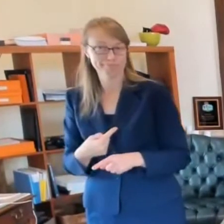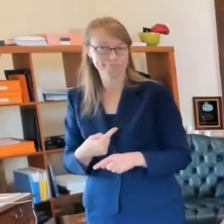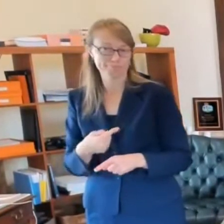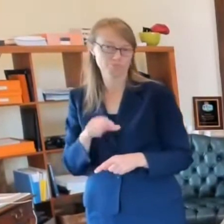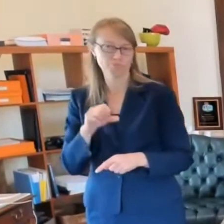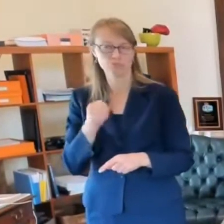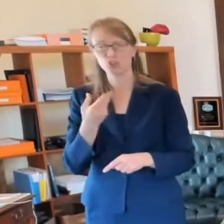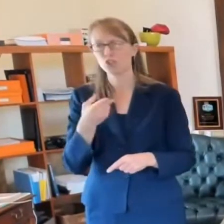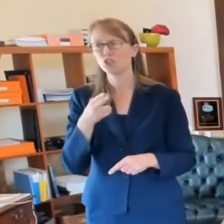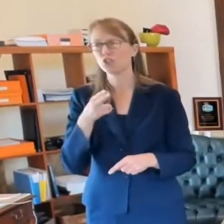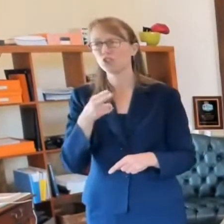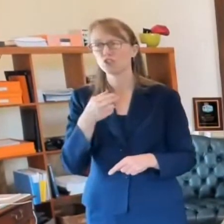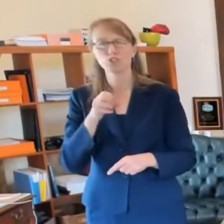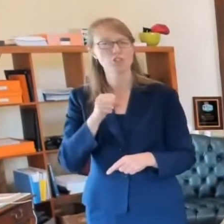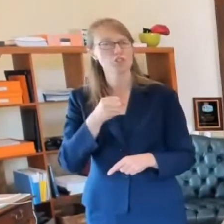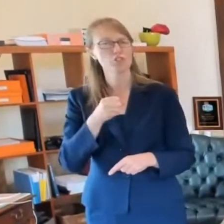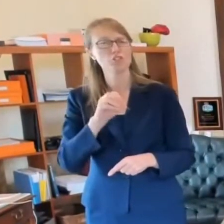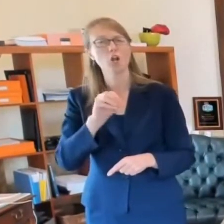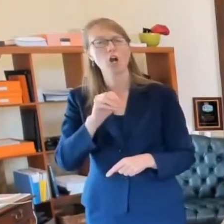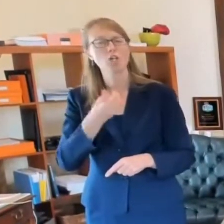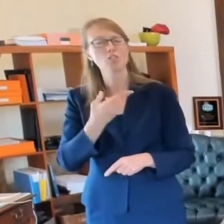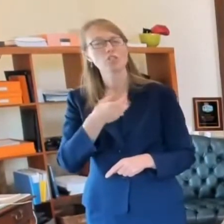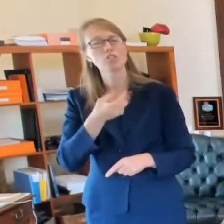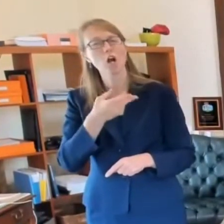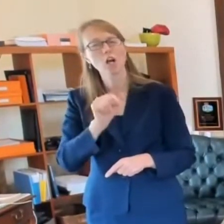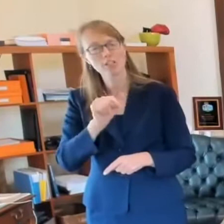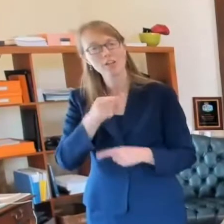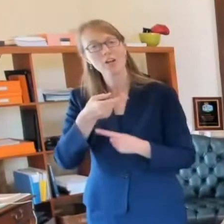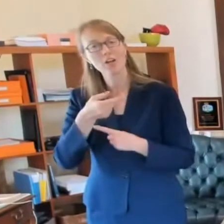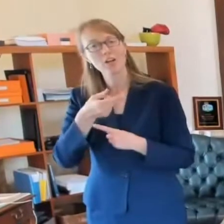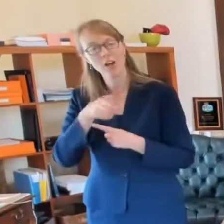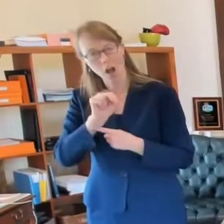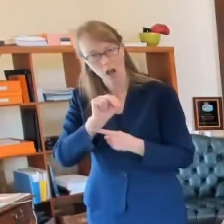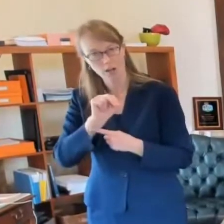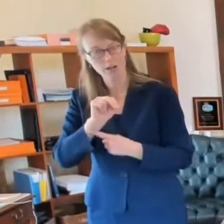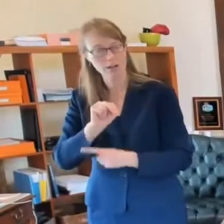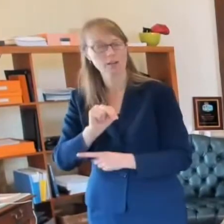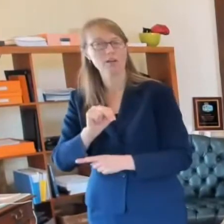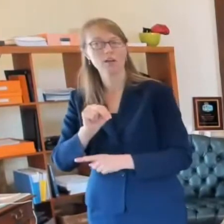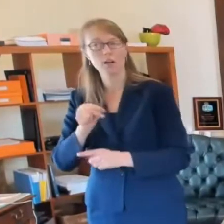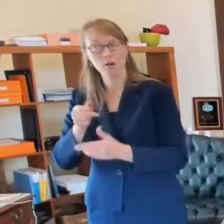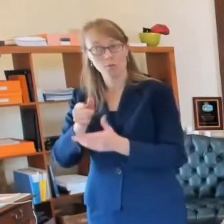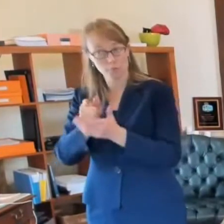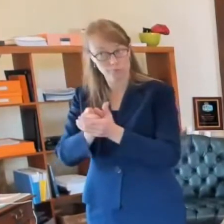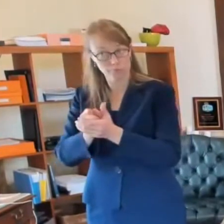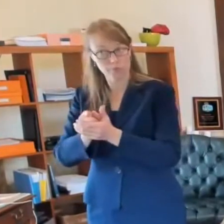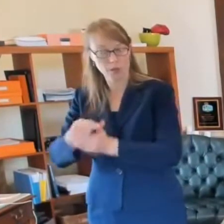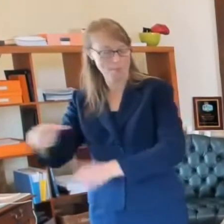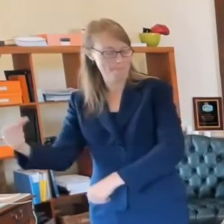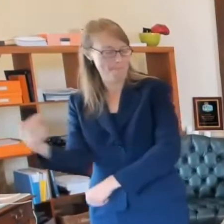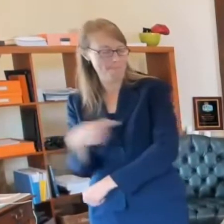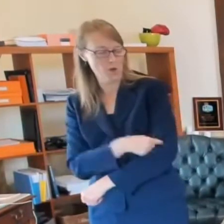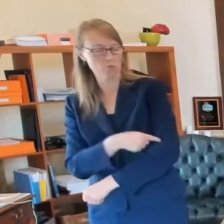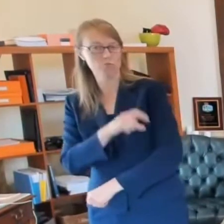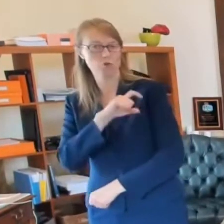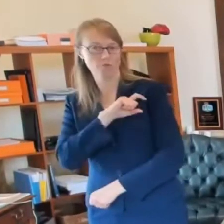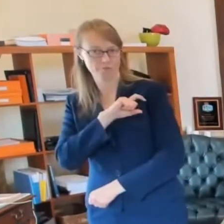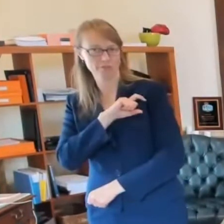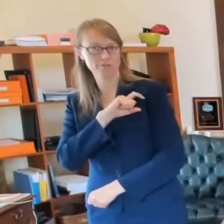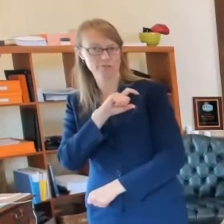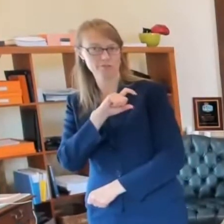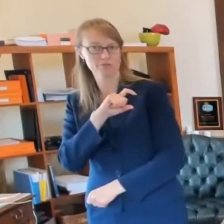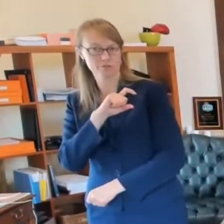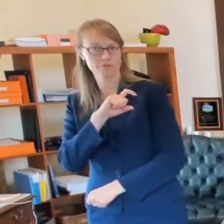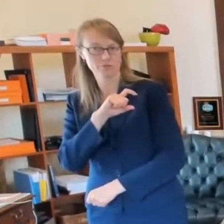shotgun shot buck in the elbow or in the arm, and but others were also hurt when the